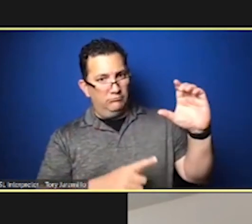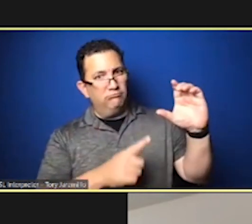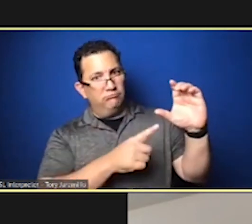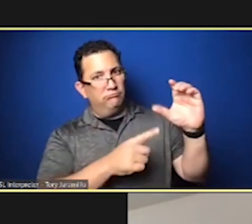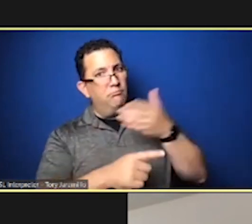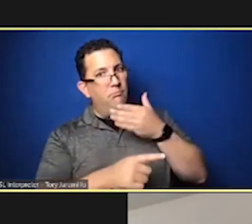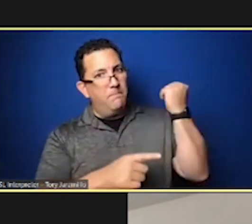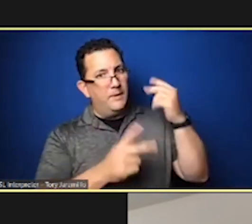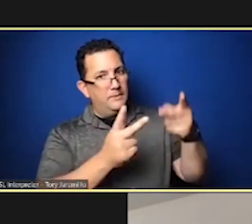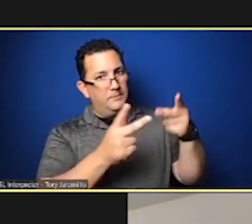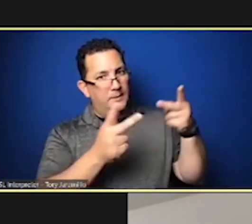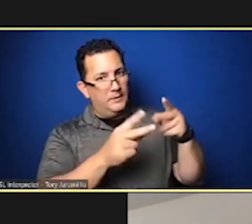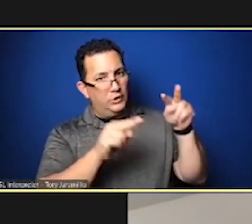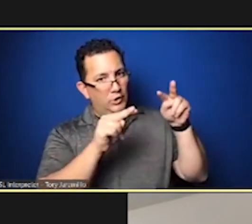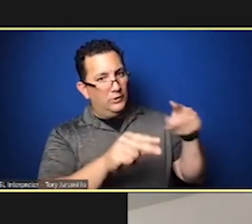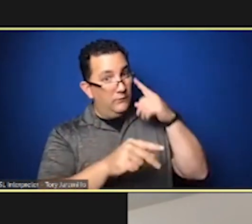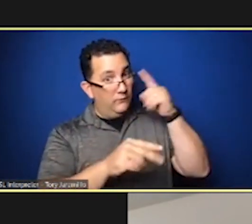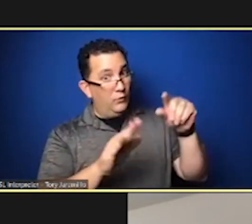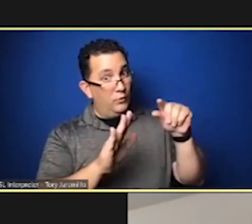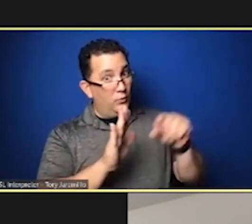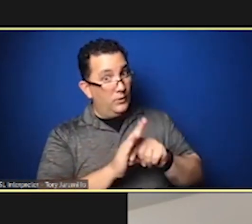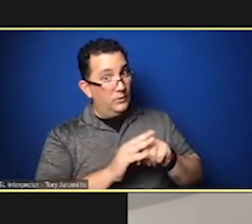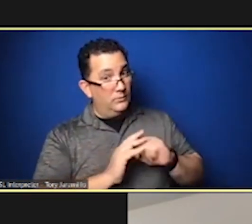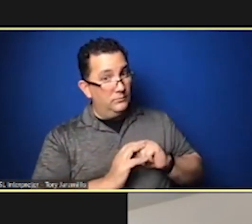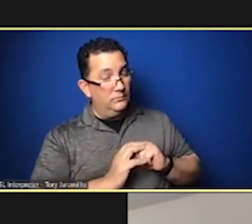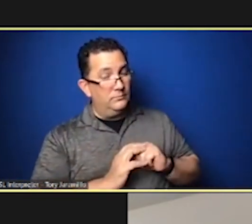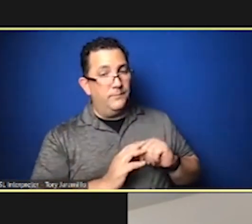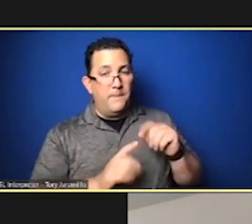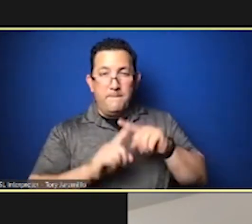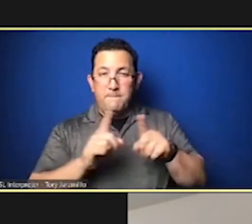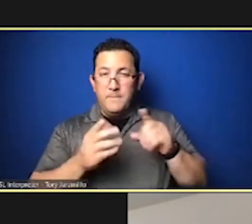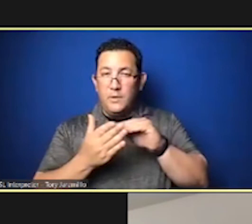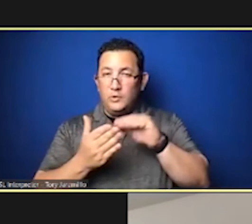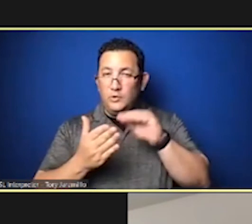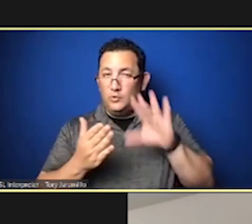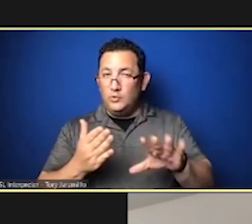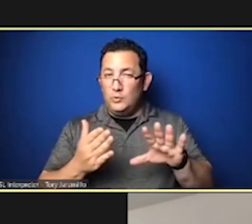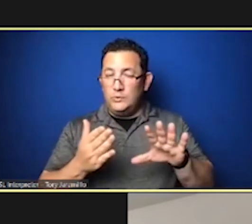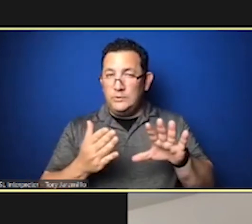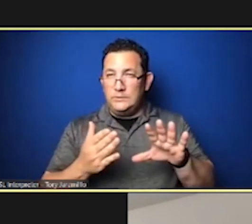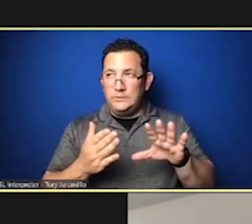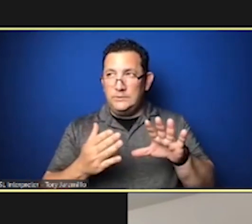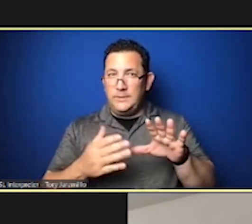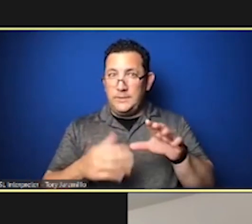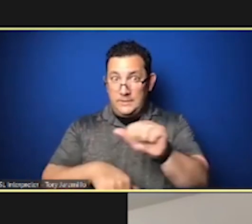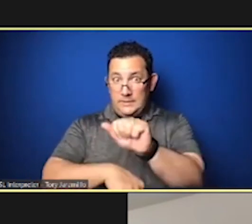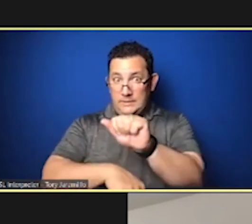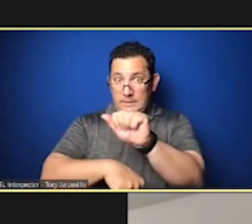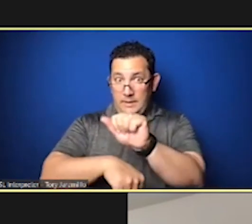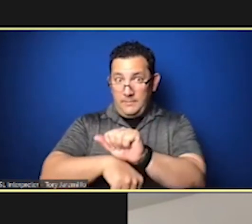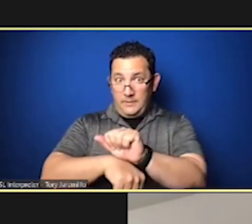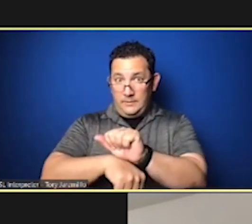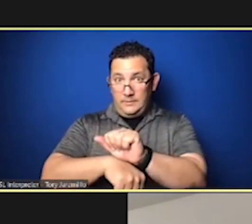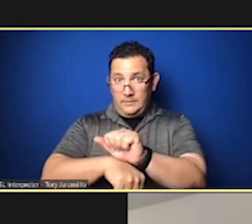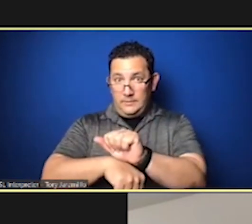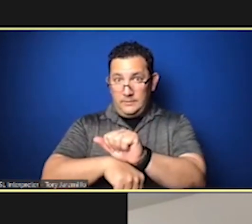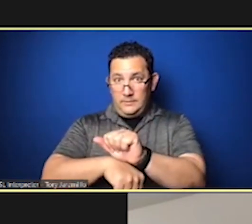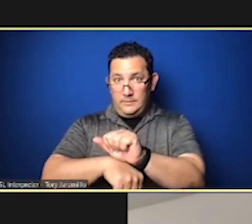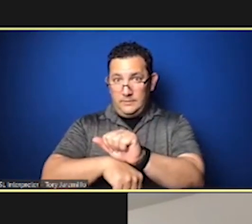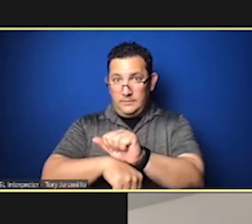best place to look for grades, but the assignments